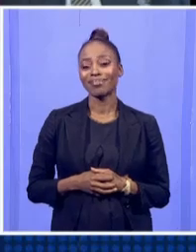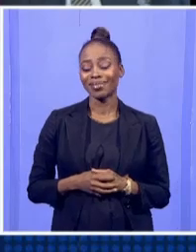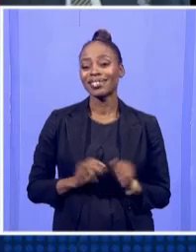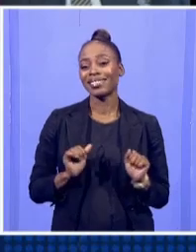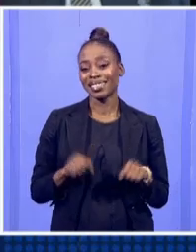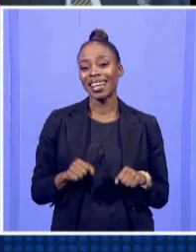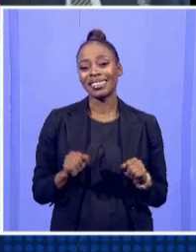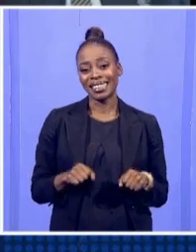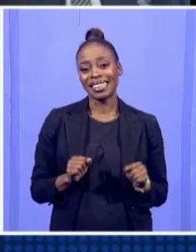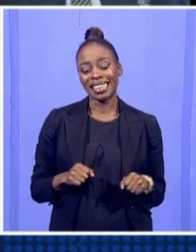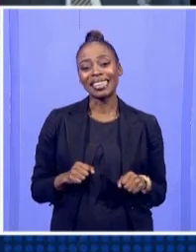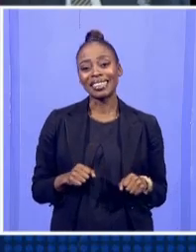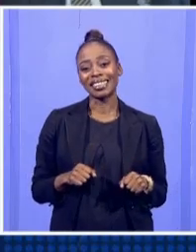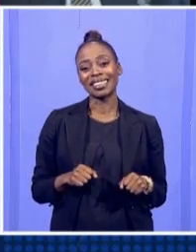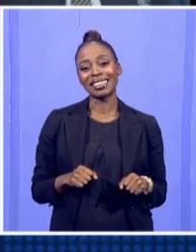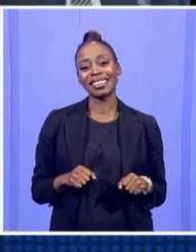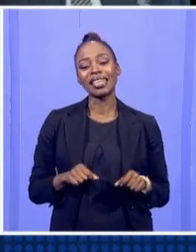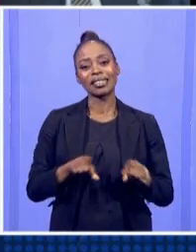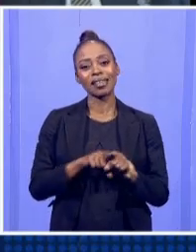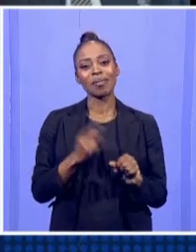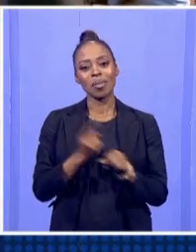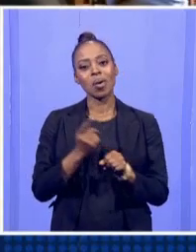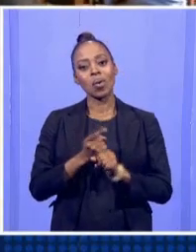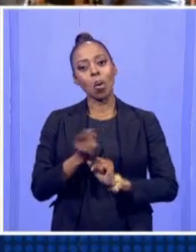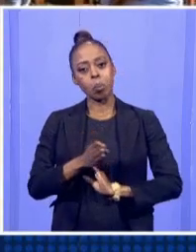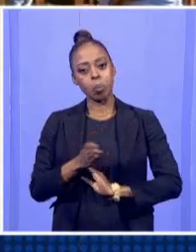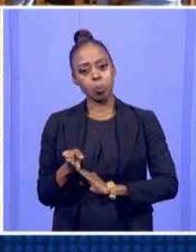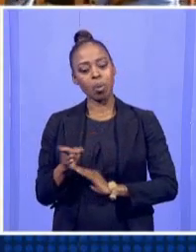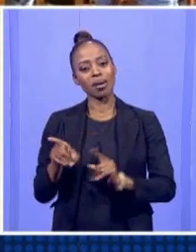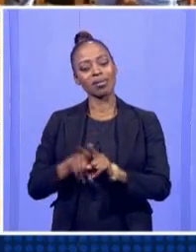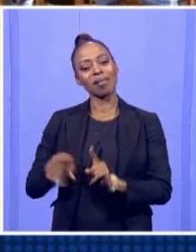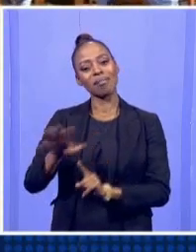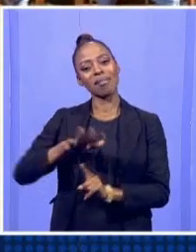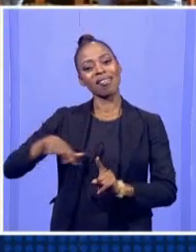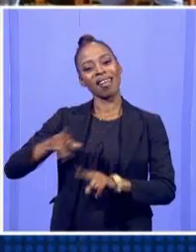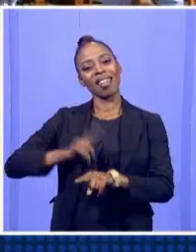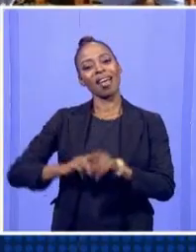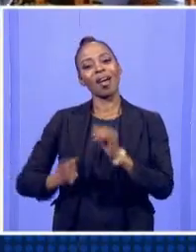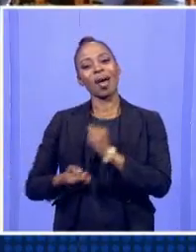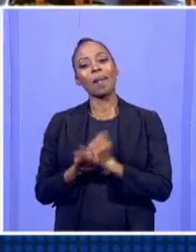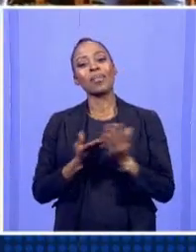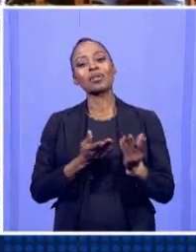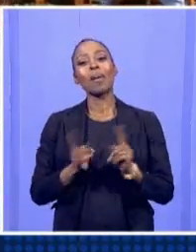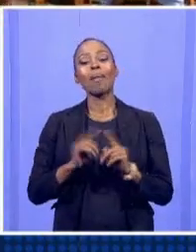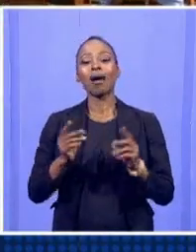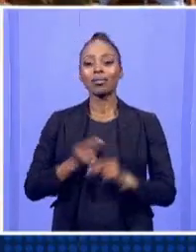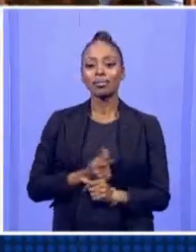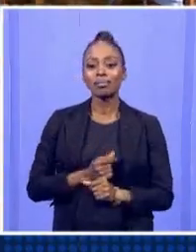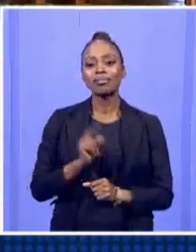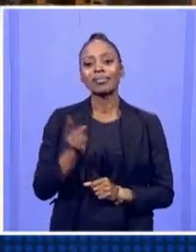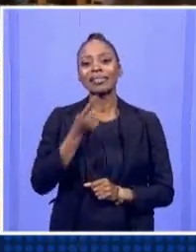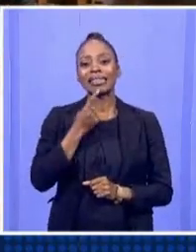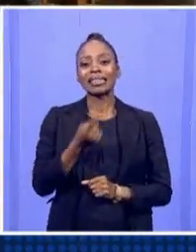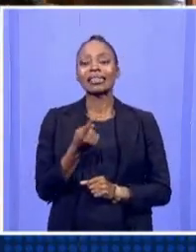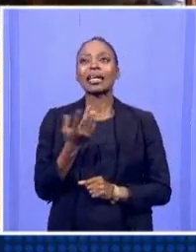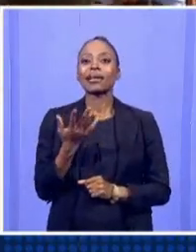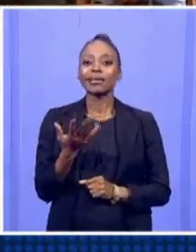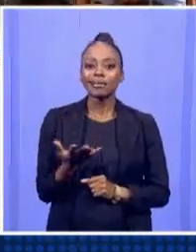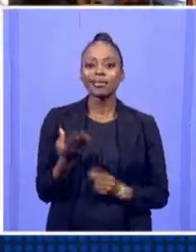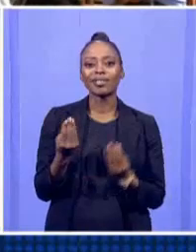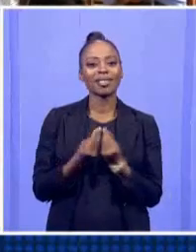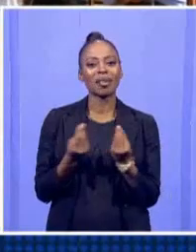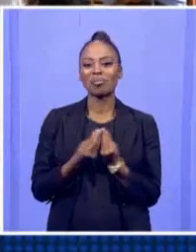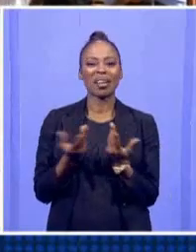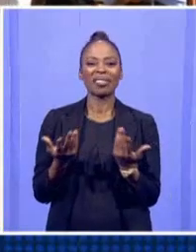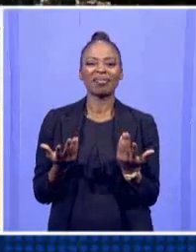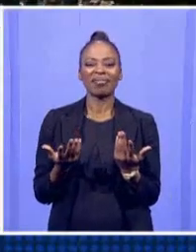Yes, Naledi. We were actually around the vicinity of that installation, but unfortunately they said it's something that